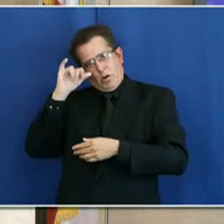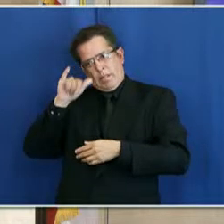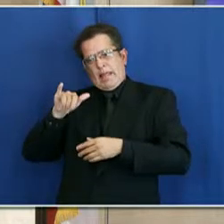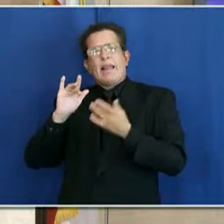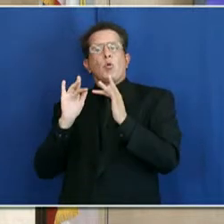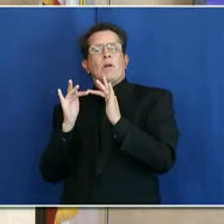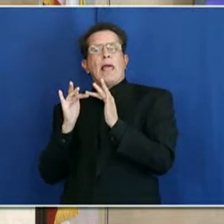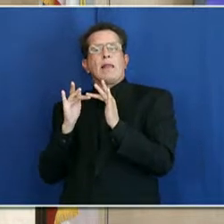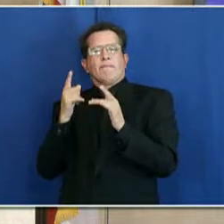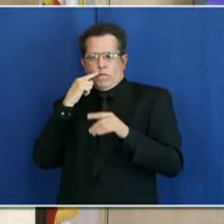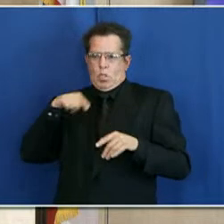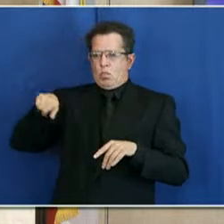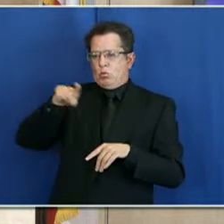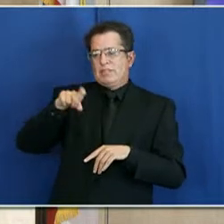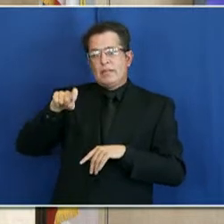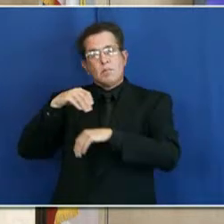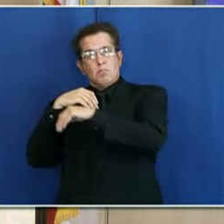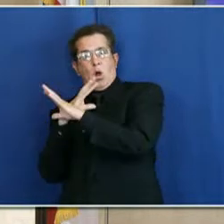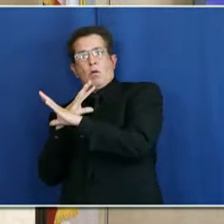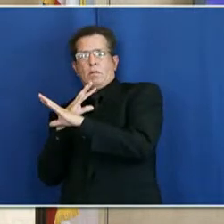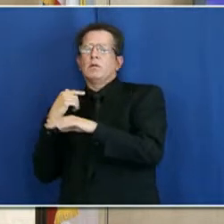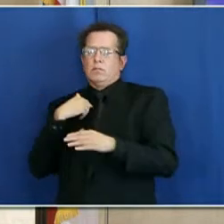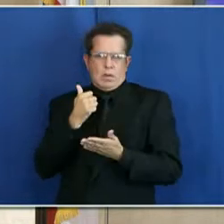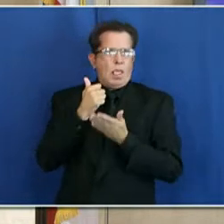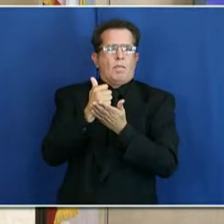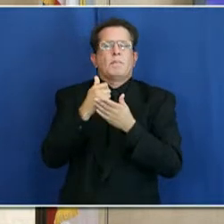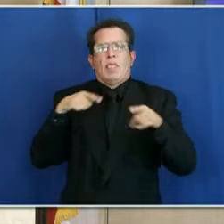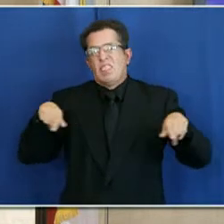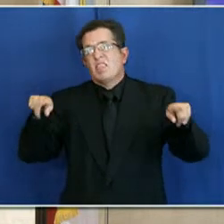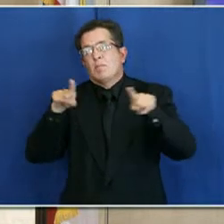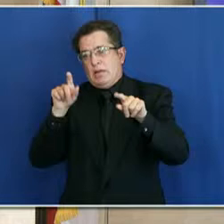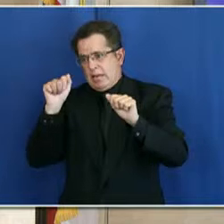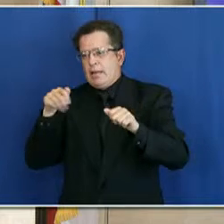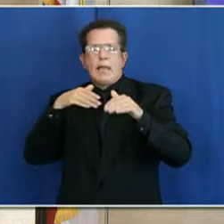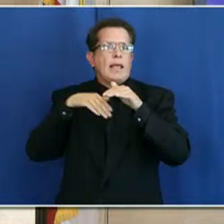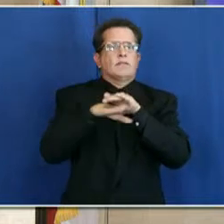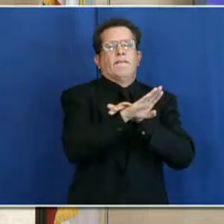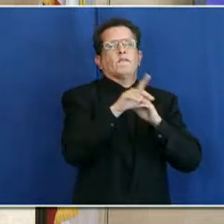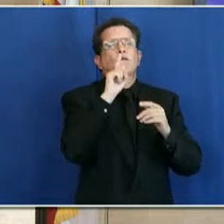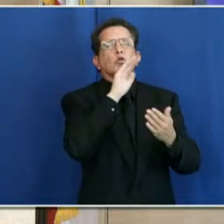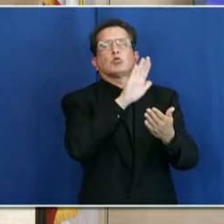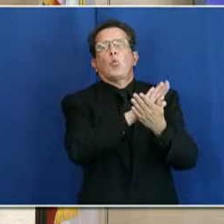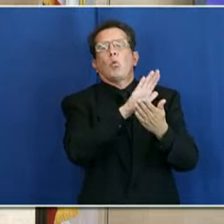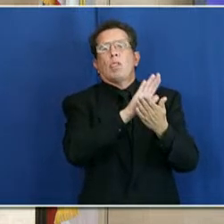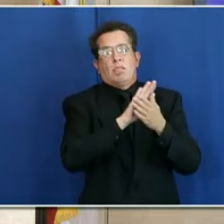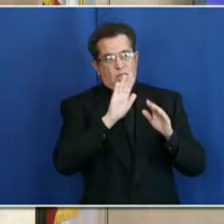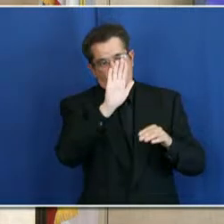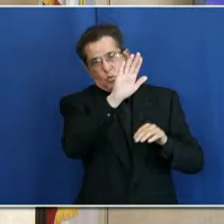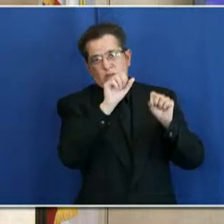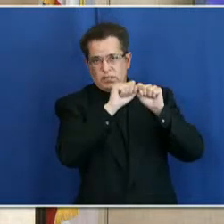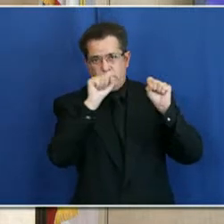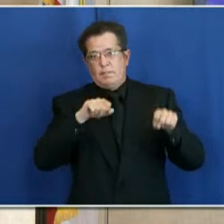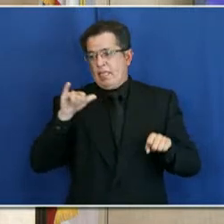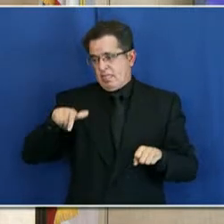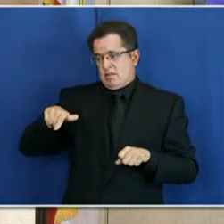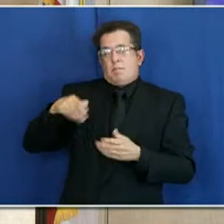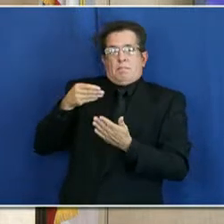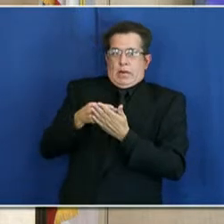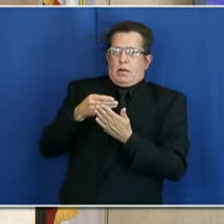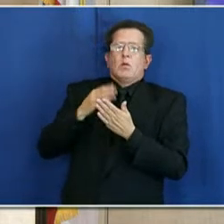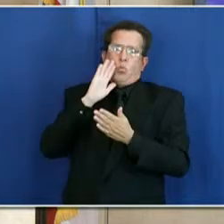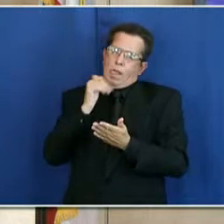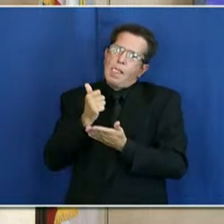those families in need. We want every child to be able to access their education system, and this will help ensure that